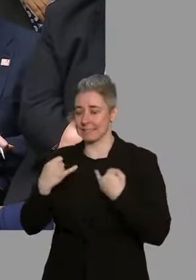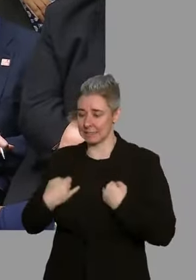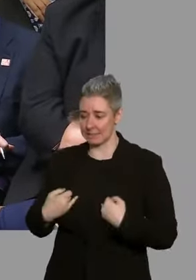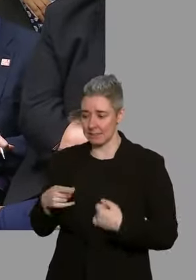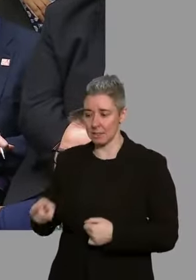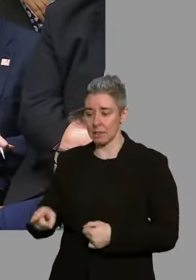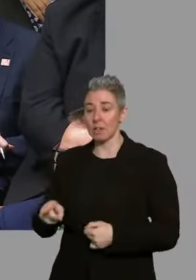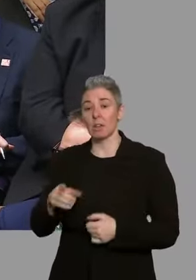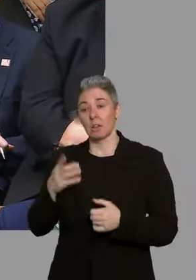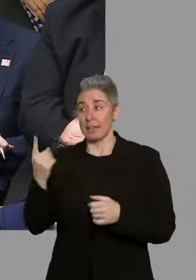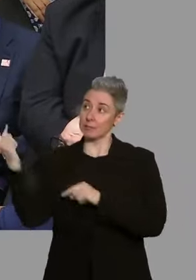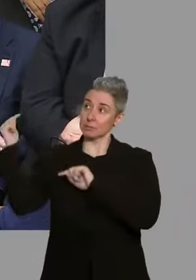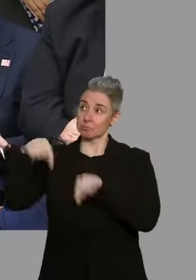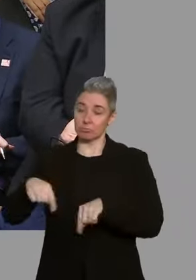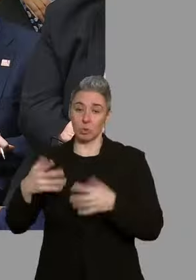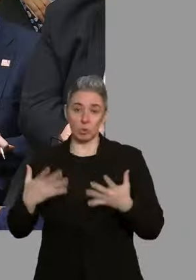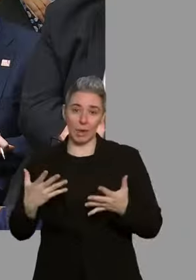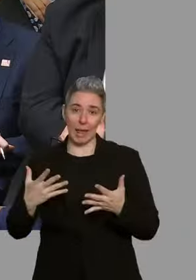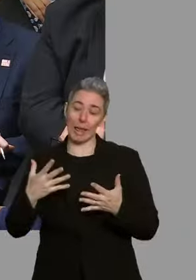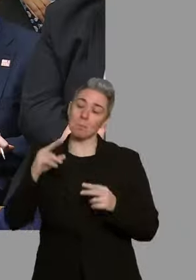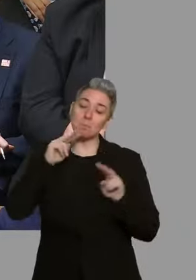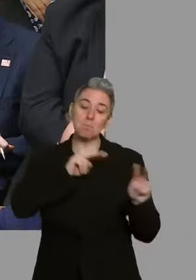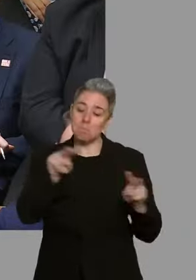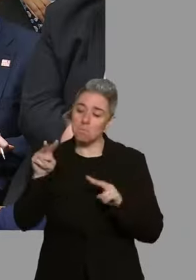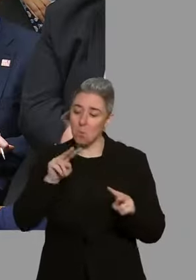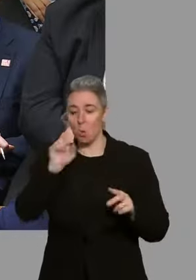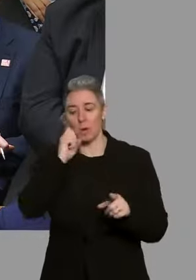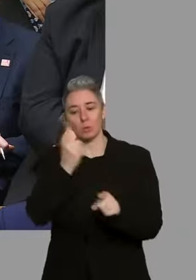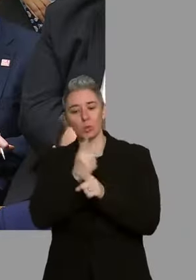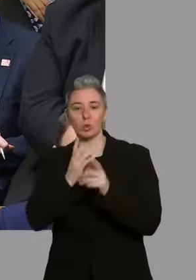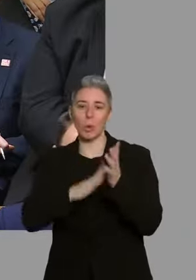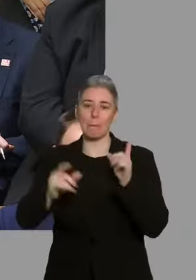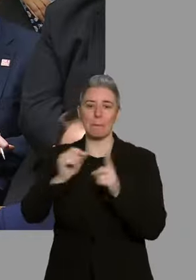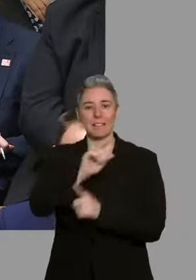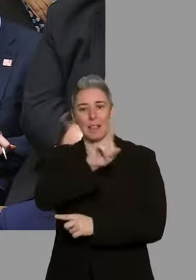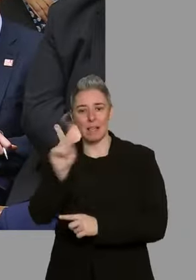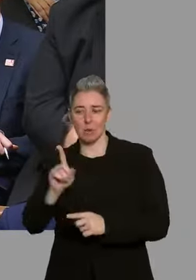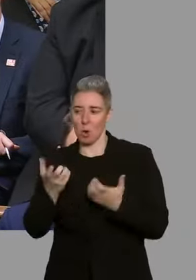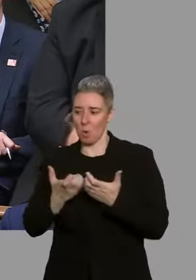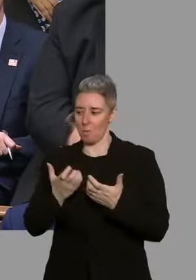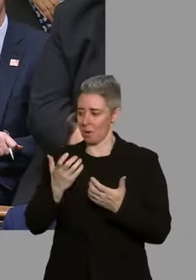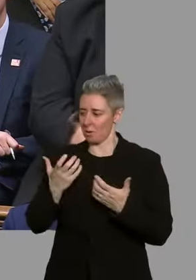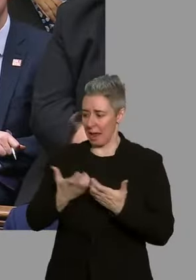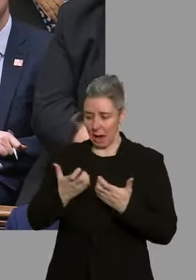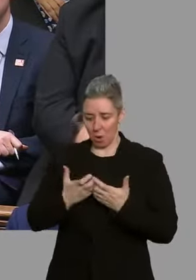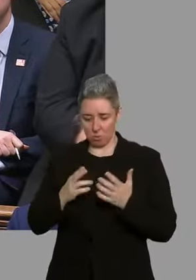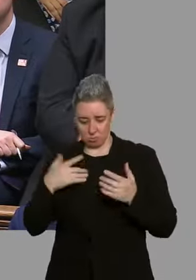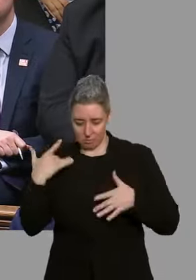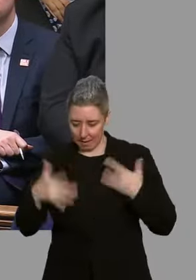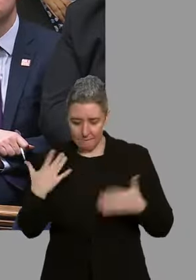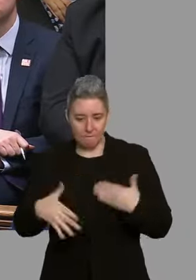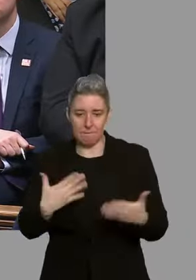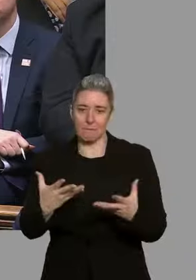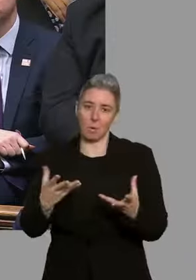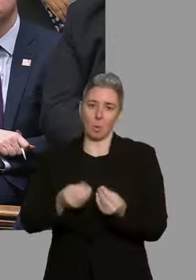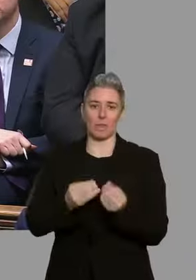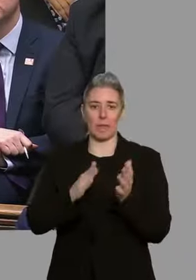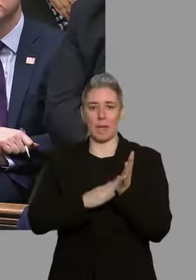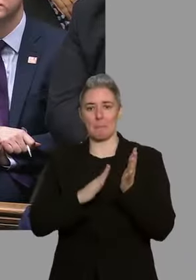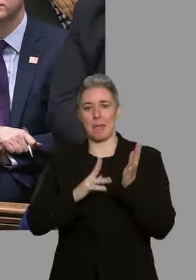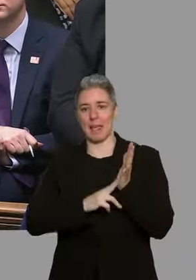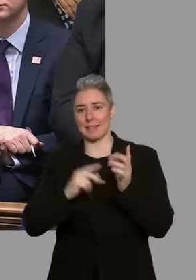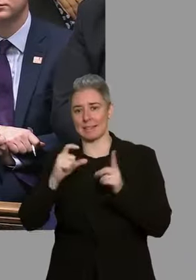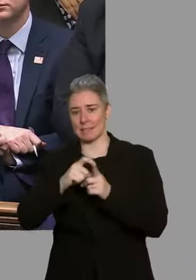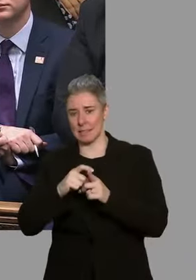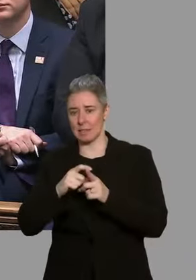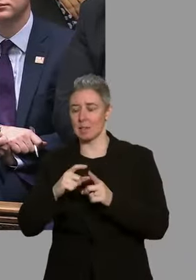later about living with MND. Will my right honourable friend join me in recognising the work of Mark and his foundation and